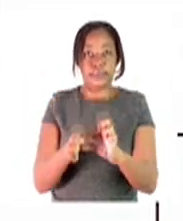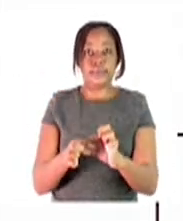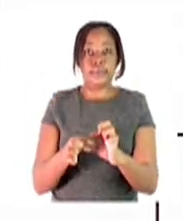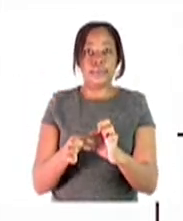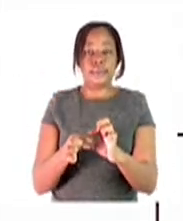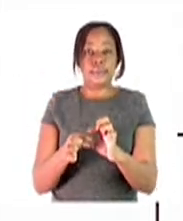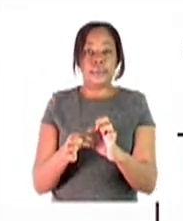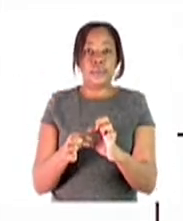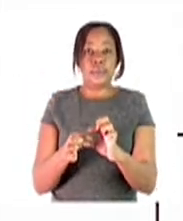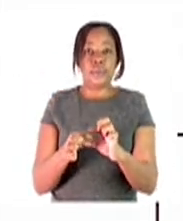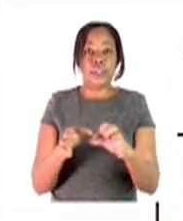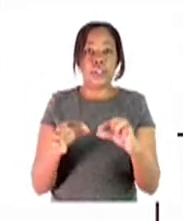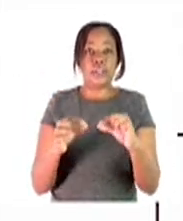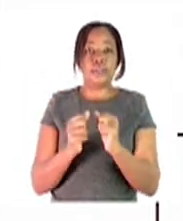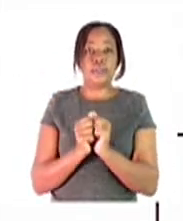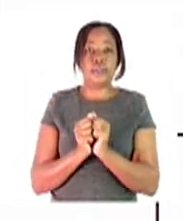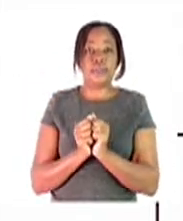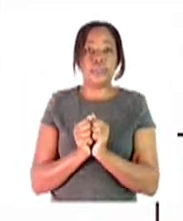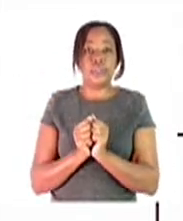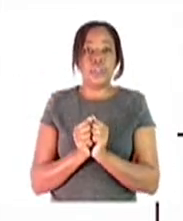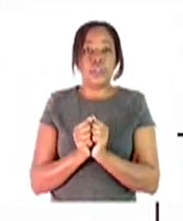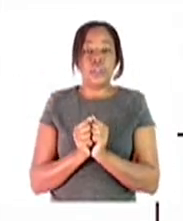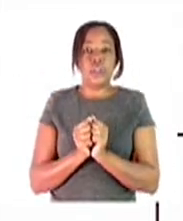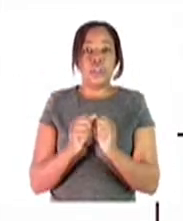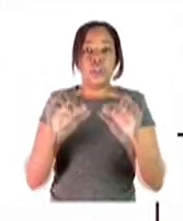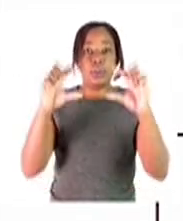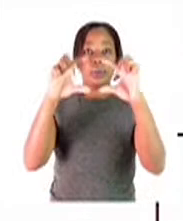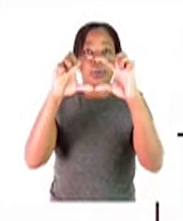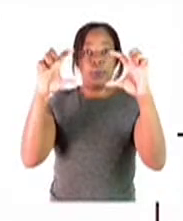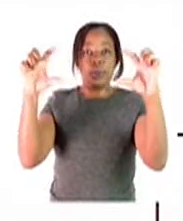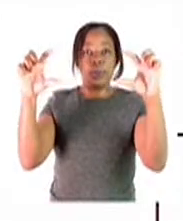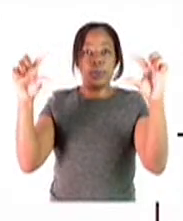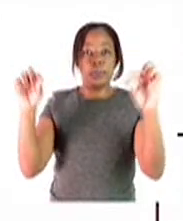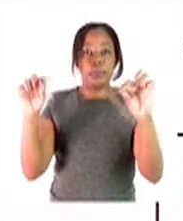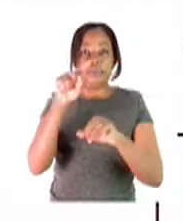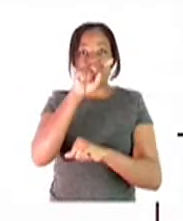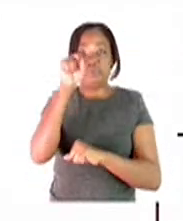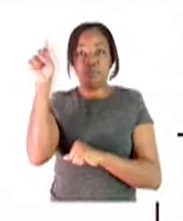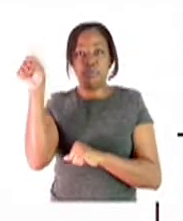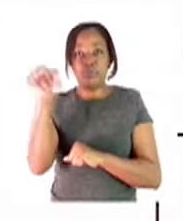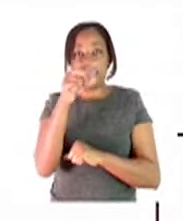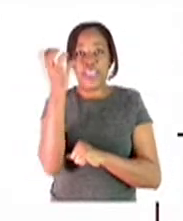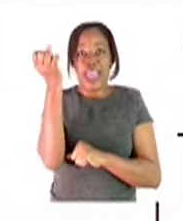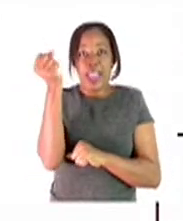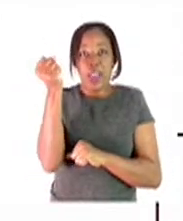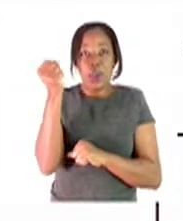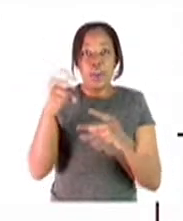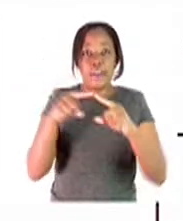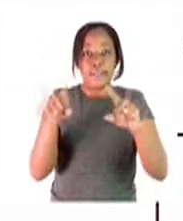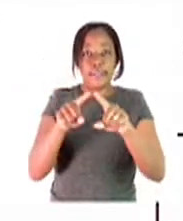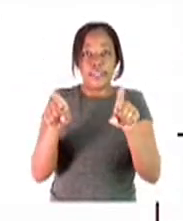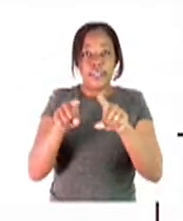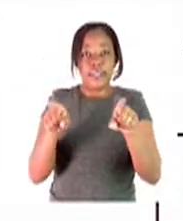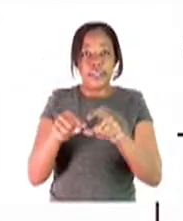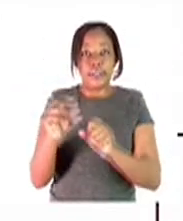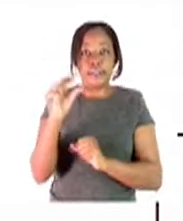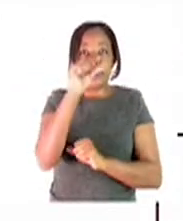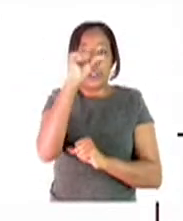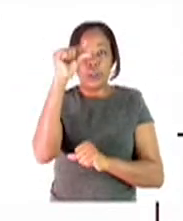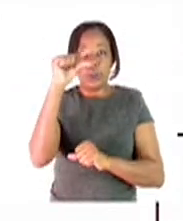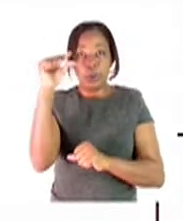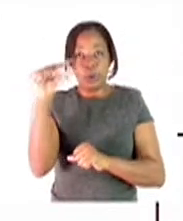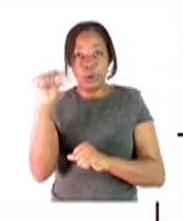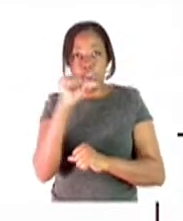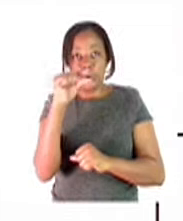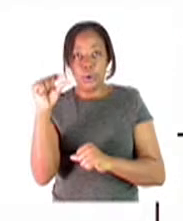Now, which word should I put in the sentence to make it correct? Which conjunction should I use?